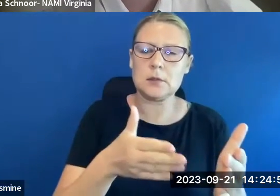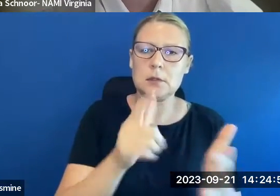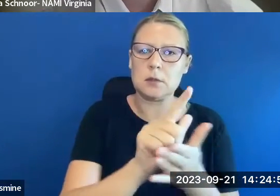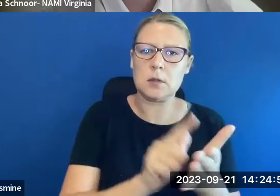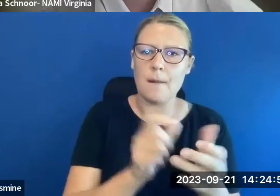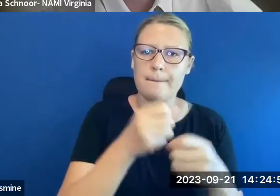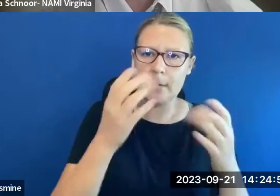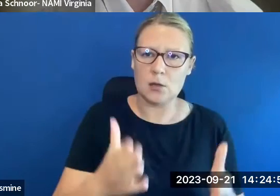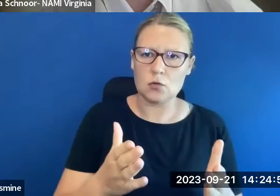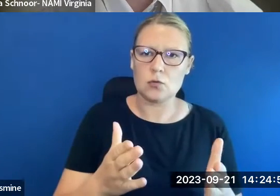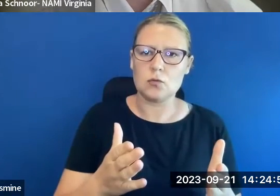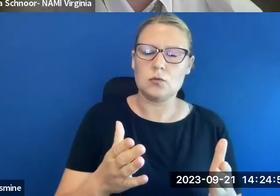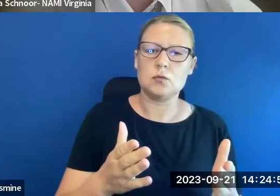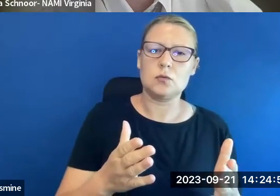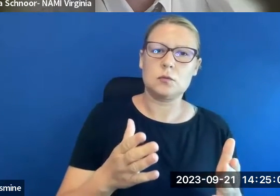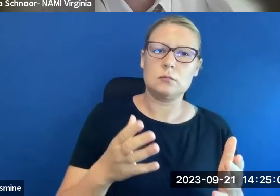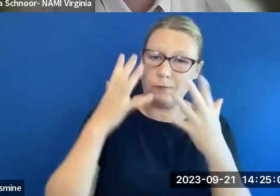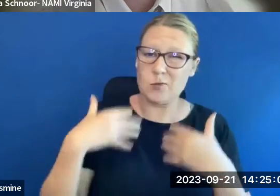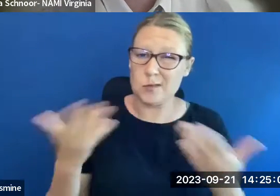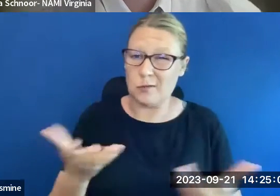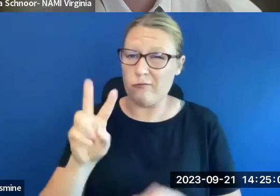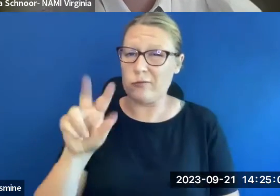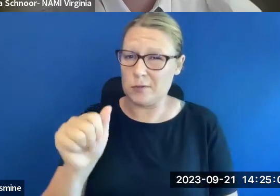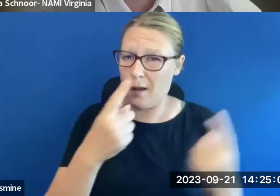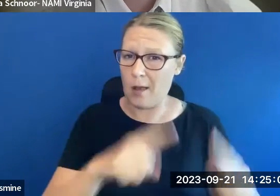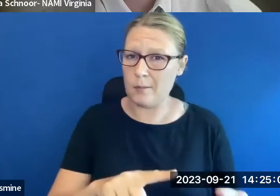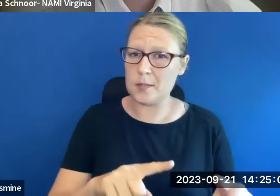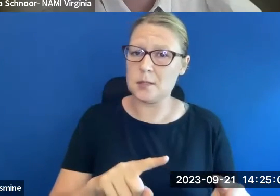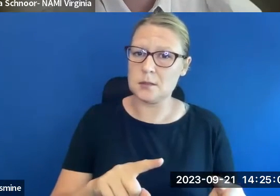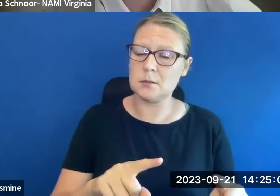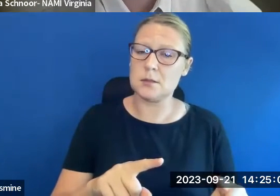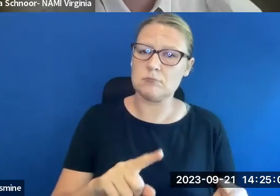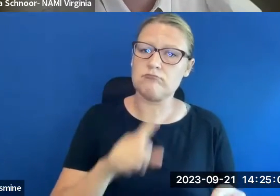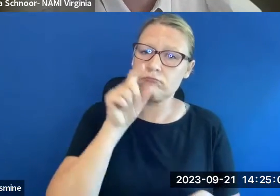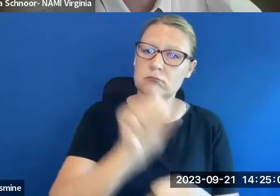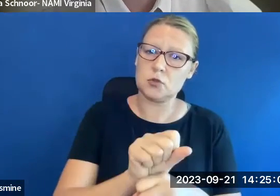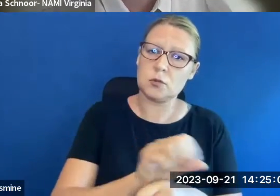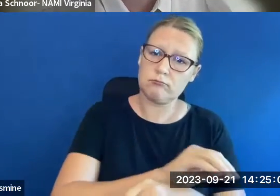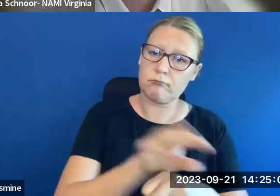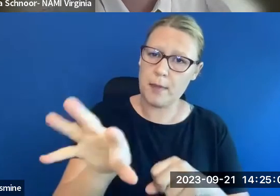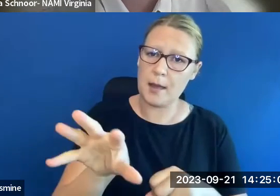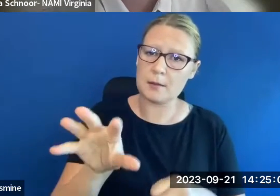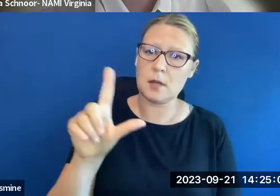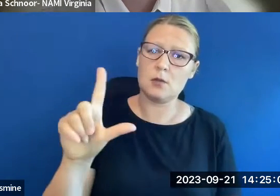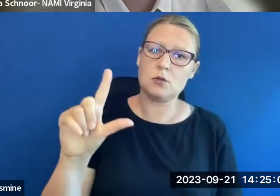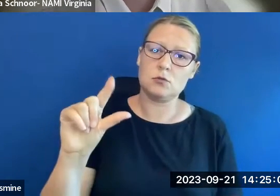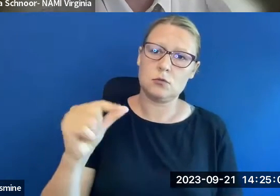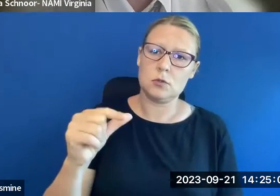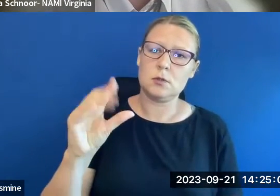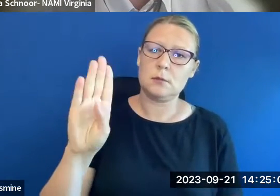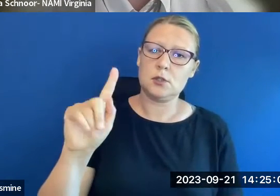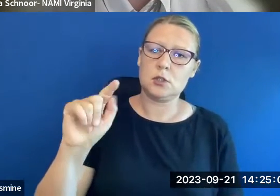Virginia, unfortunately. It absolutely has an impact on LGBTQIA youth mental health. I